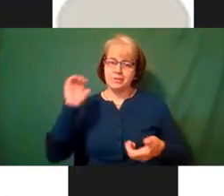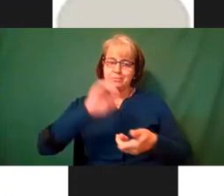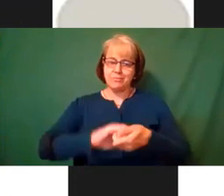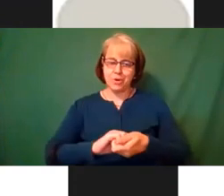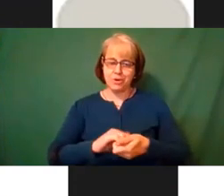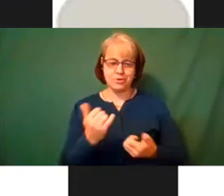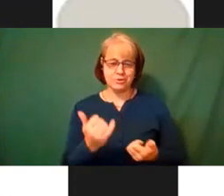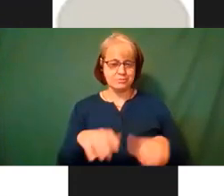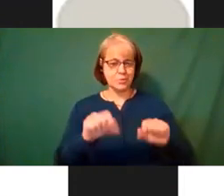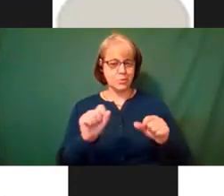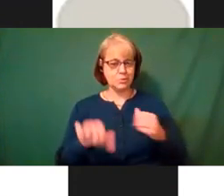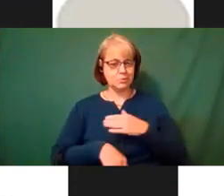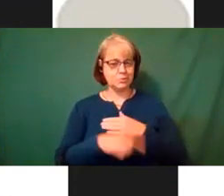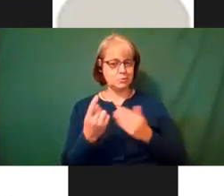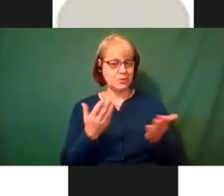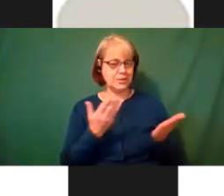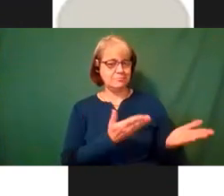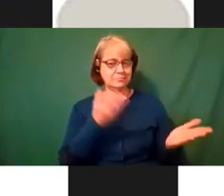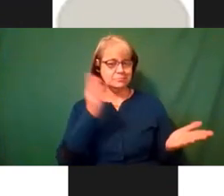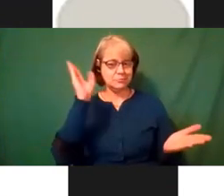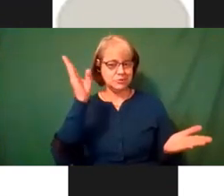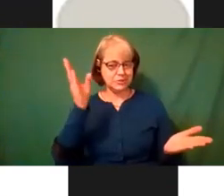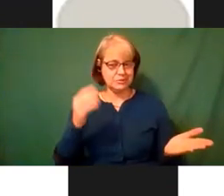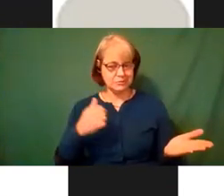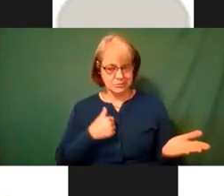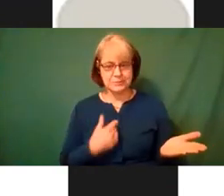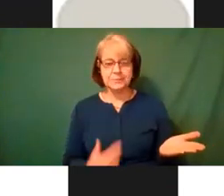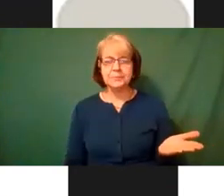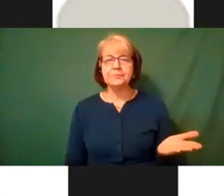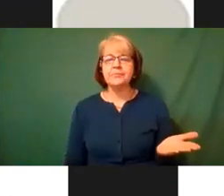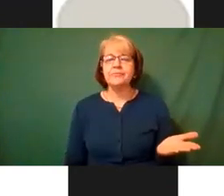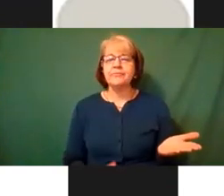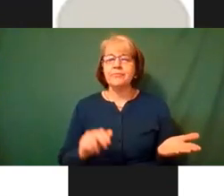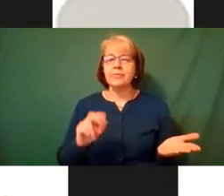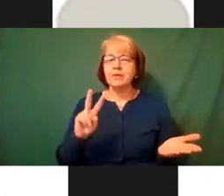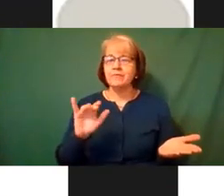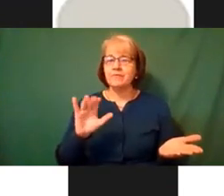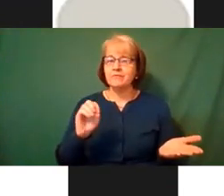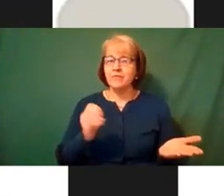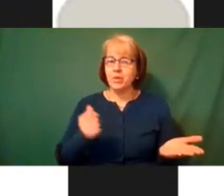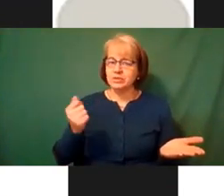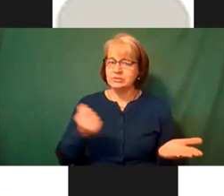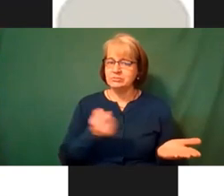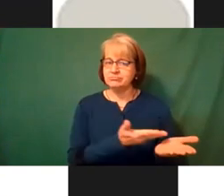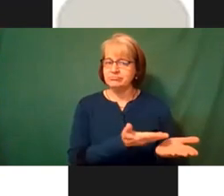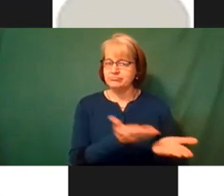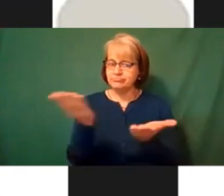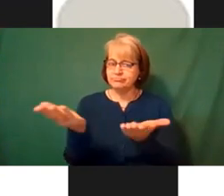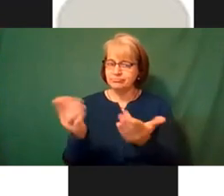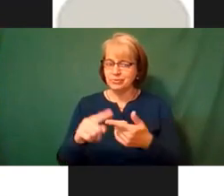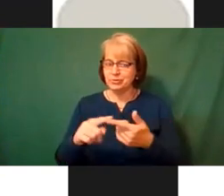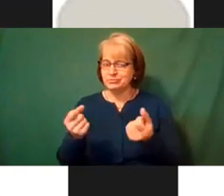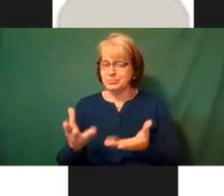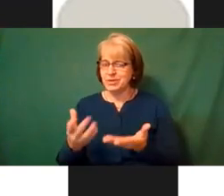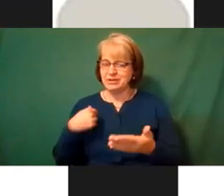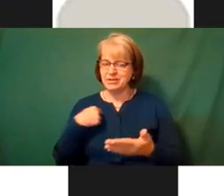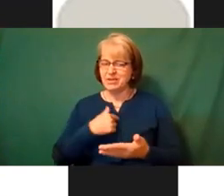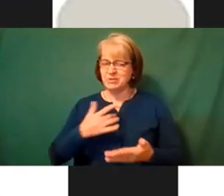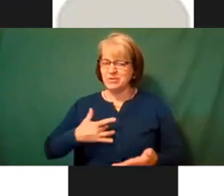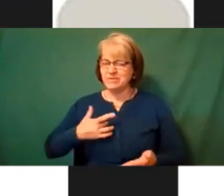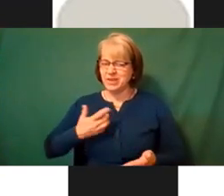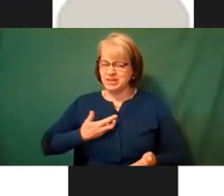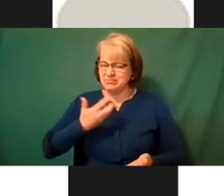opportunity that we are offering today to give voice to, you know, what so much of us are feeling, but to